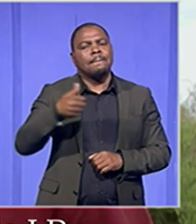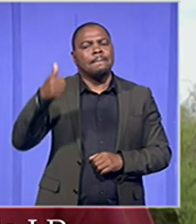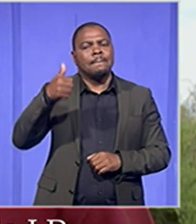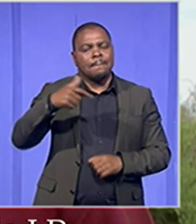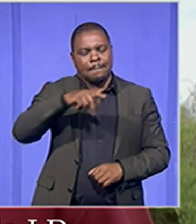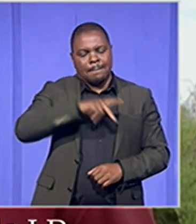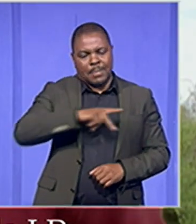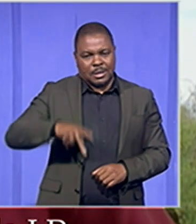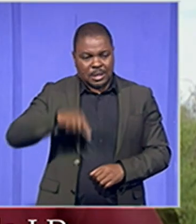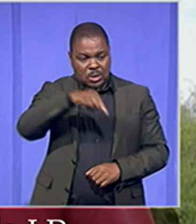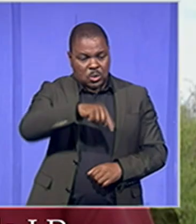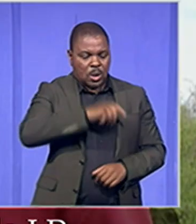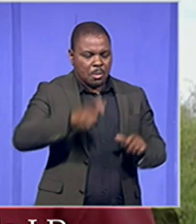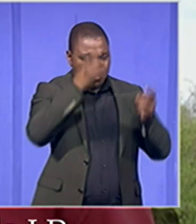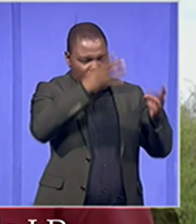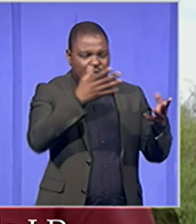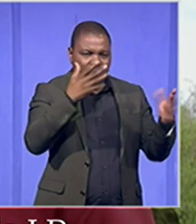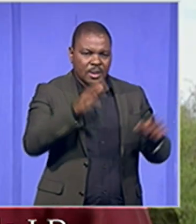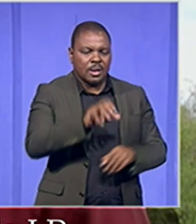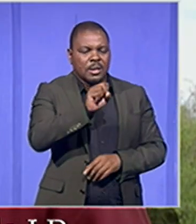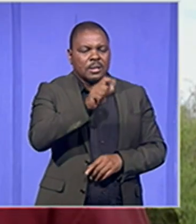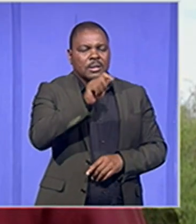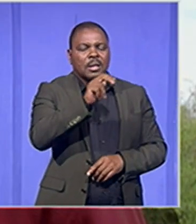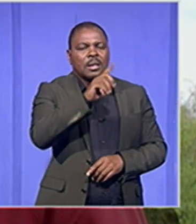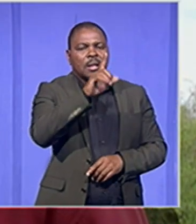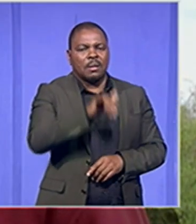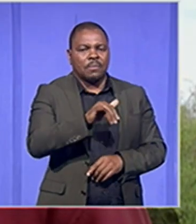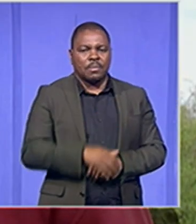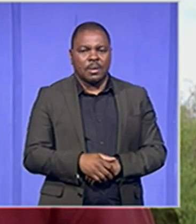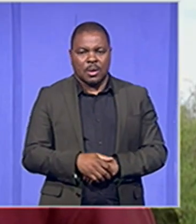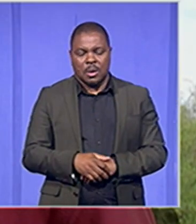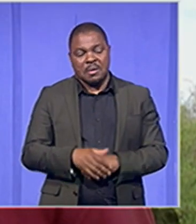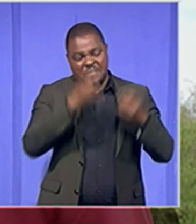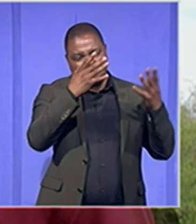Motho a taxi mo godimo a tsela e mongwe le mongwe ka mokgwa ke tseba re losa more or less